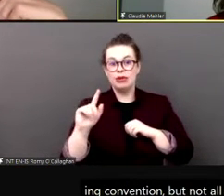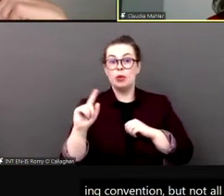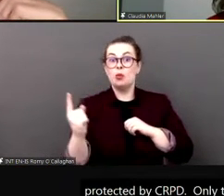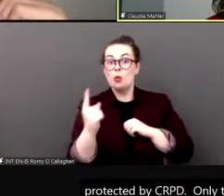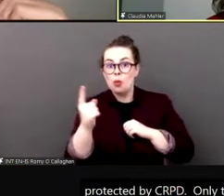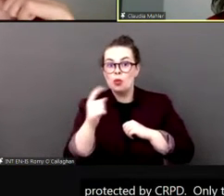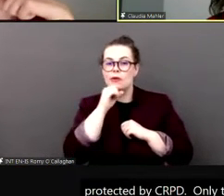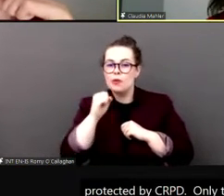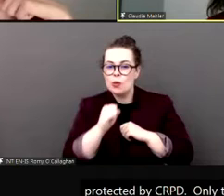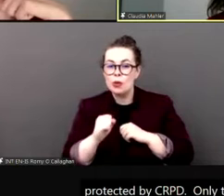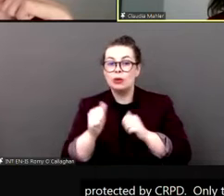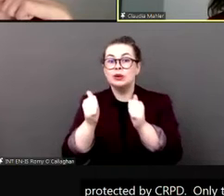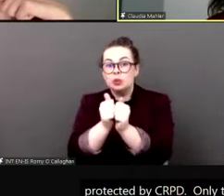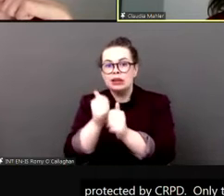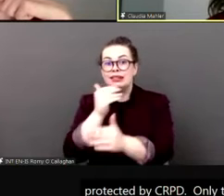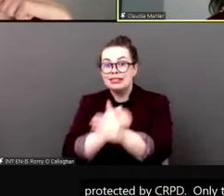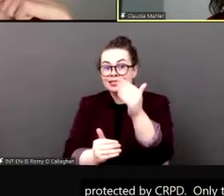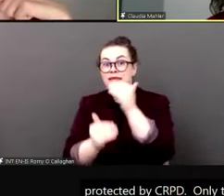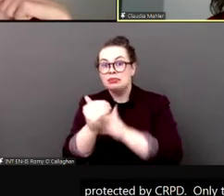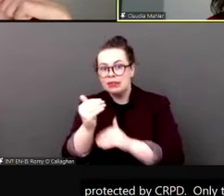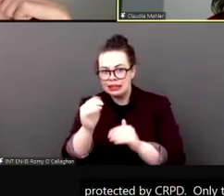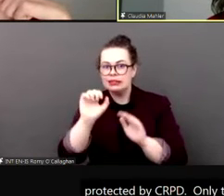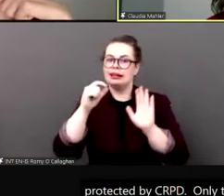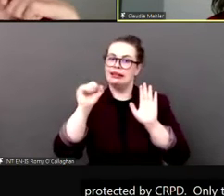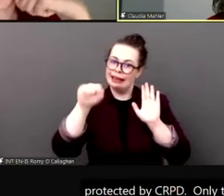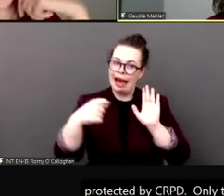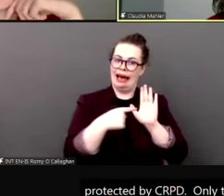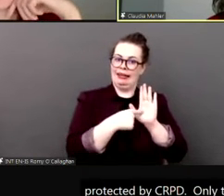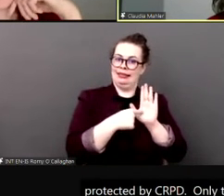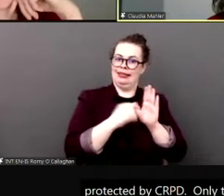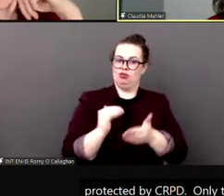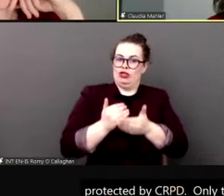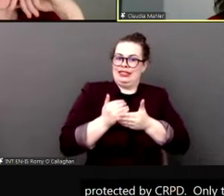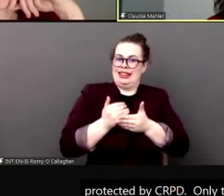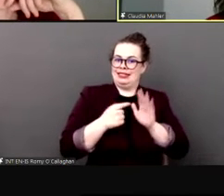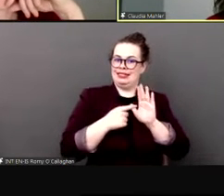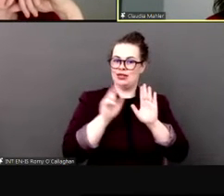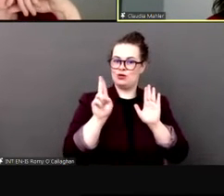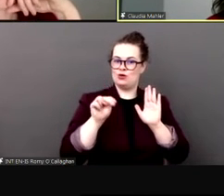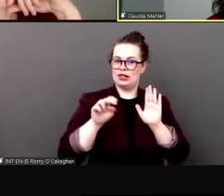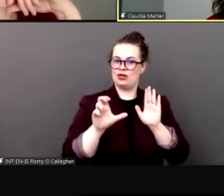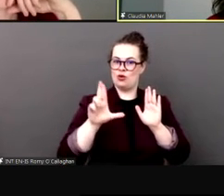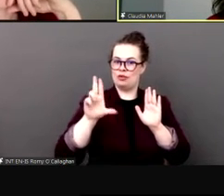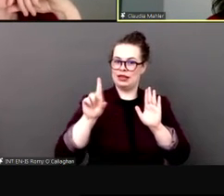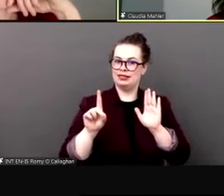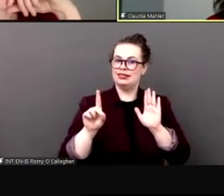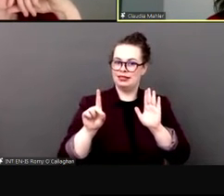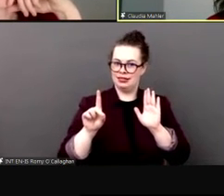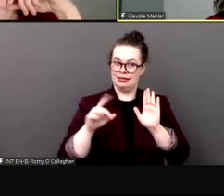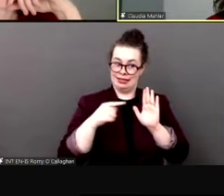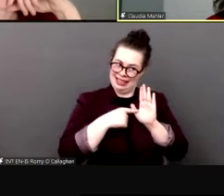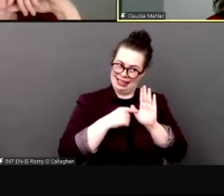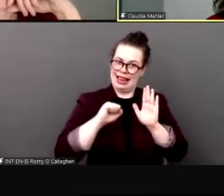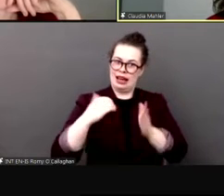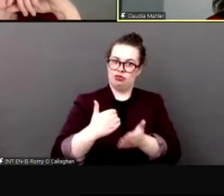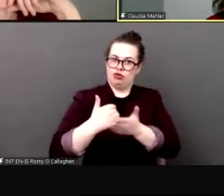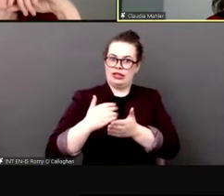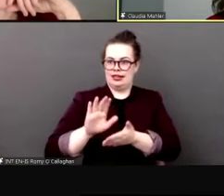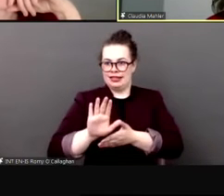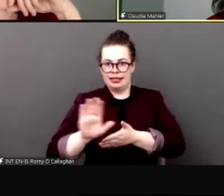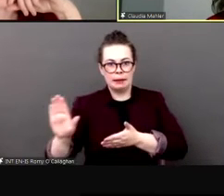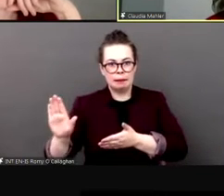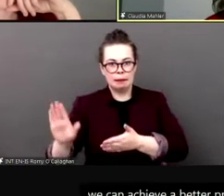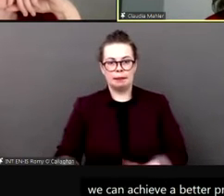to think out loud how we can achieve a better protection to overcome all the barriers we mentioned